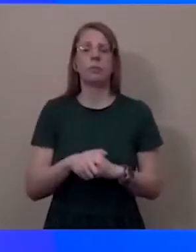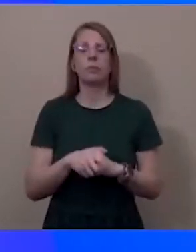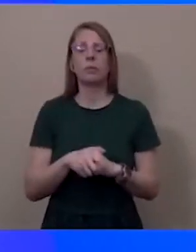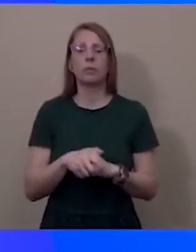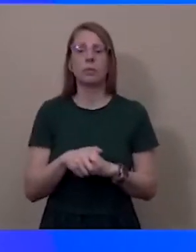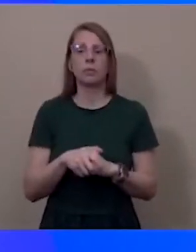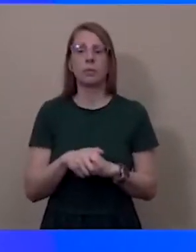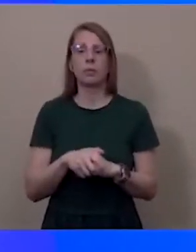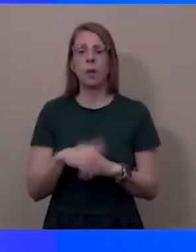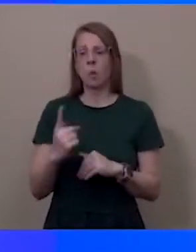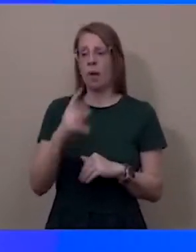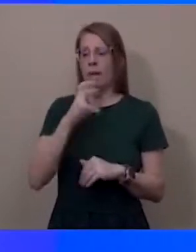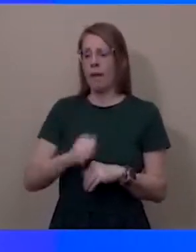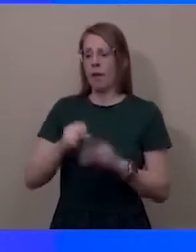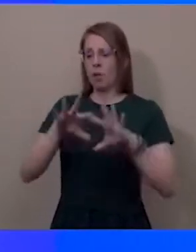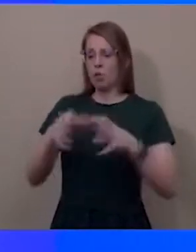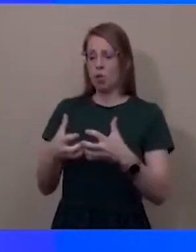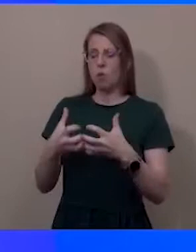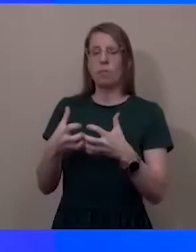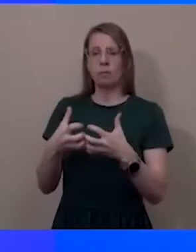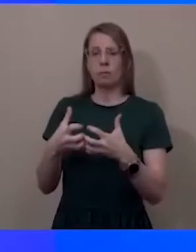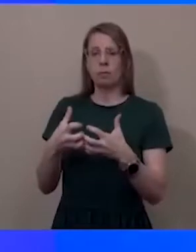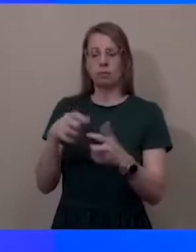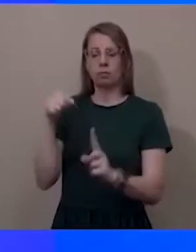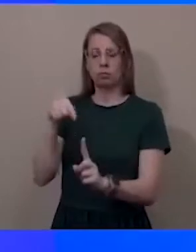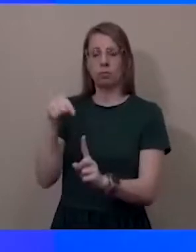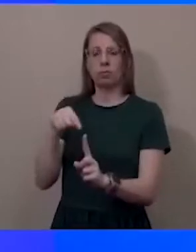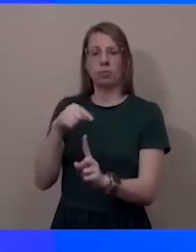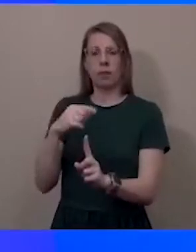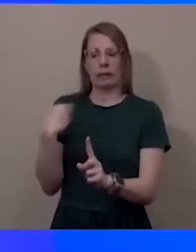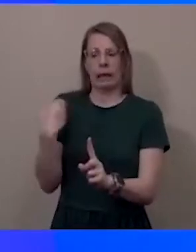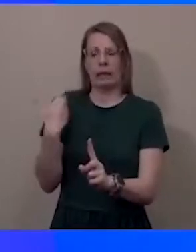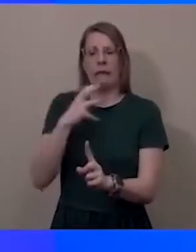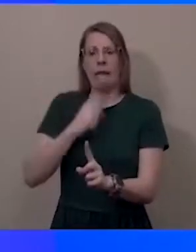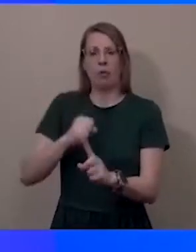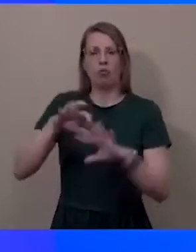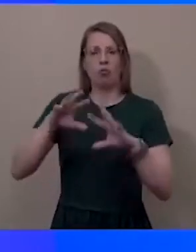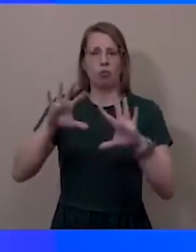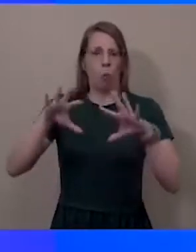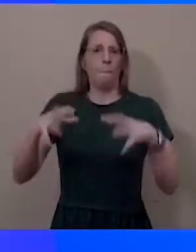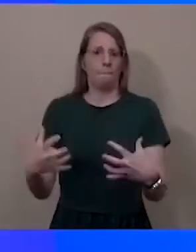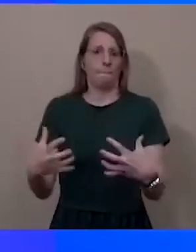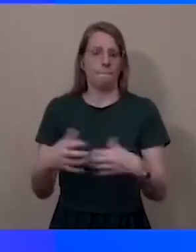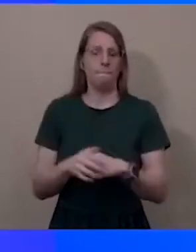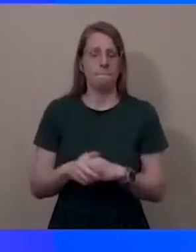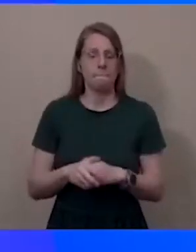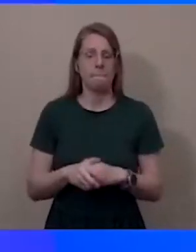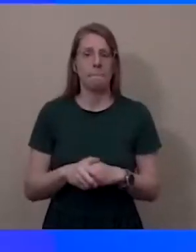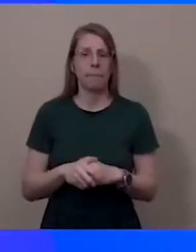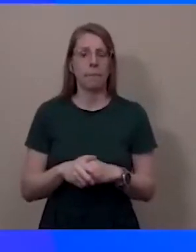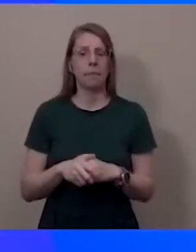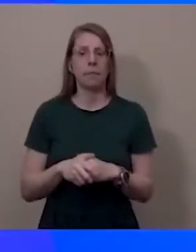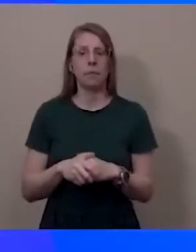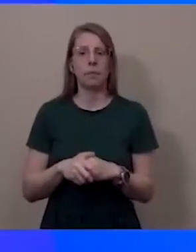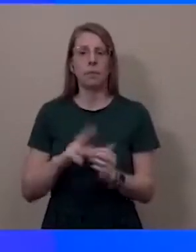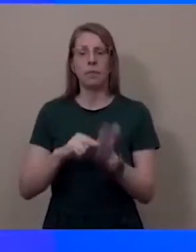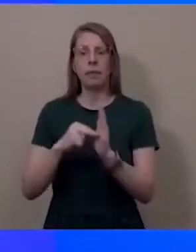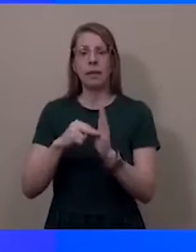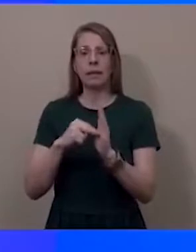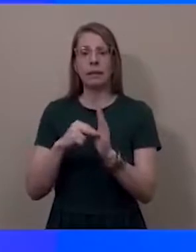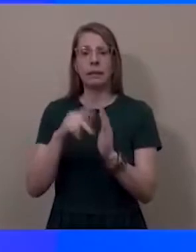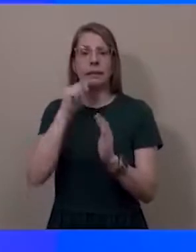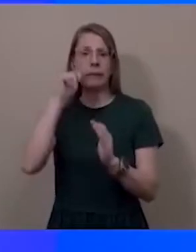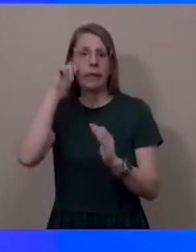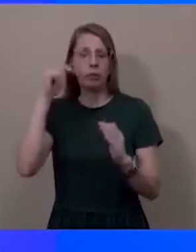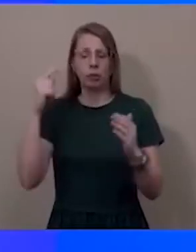those age groups that was pointed out to us was that younger age group. So getting those teenagers